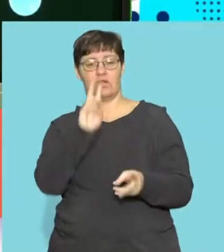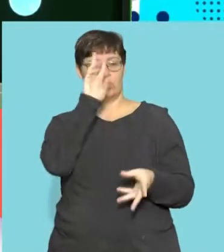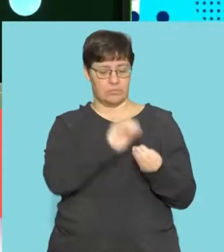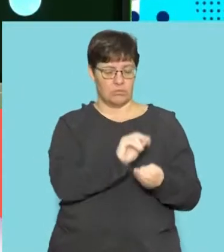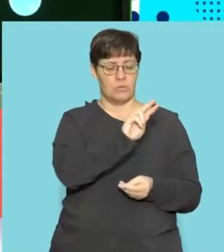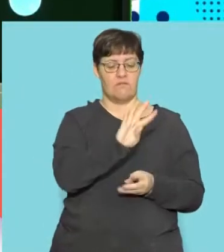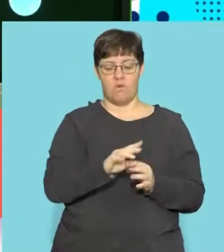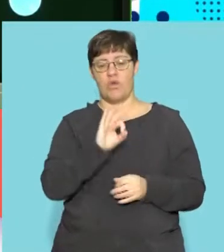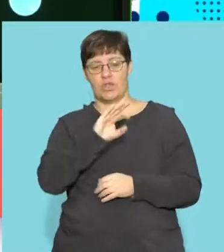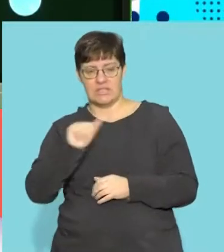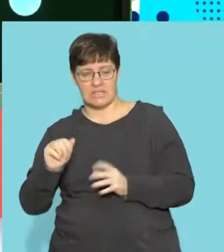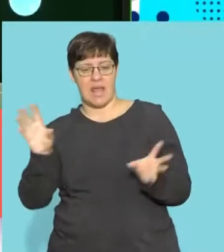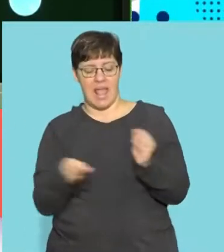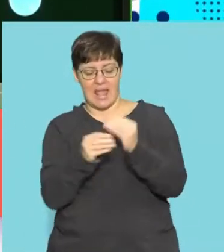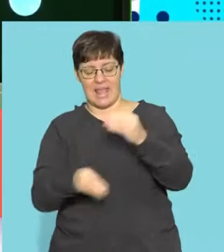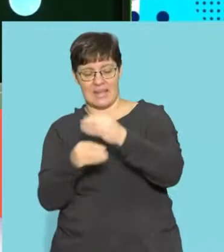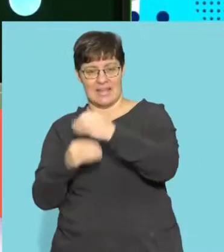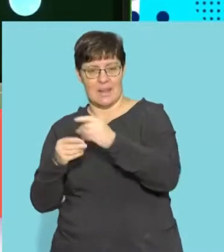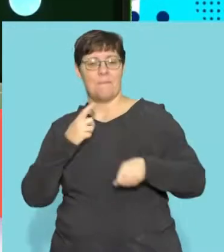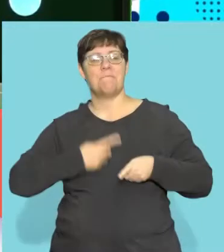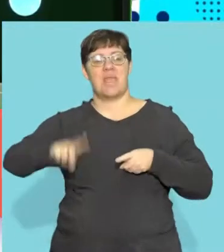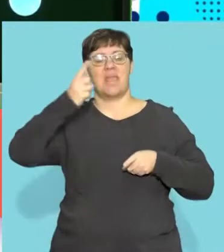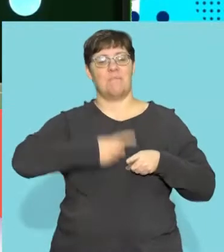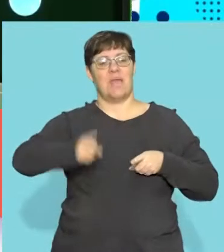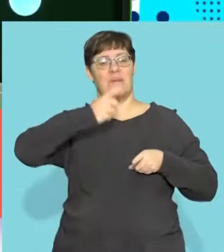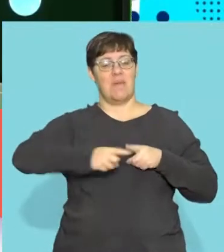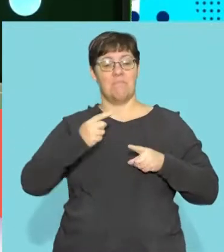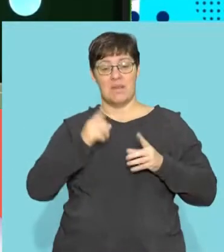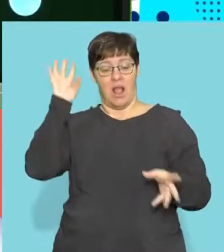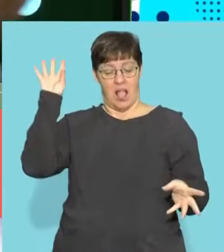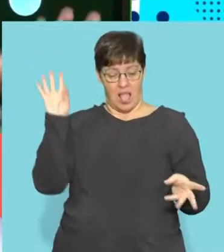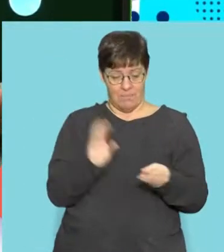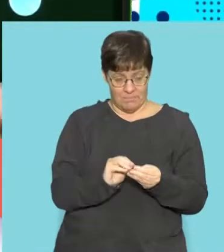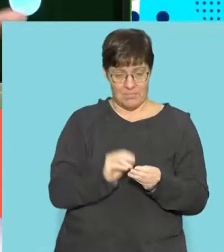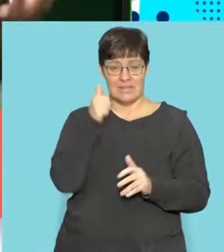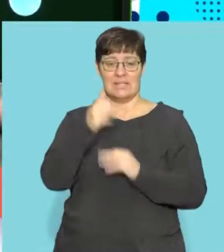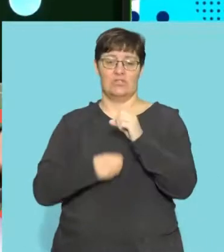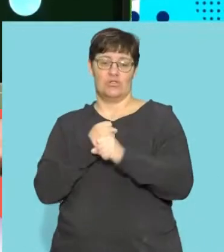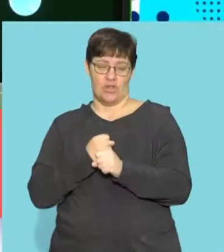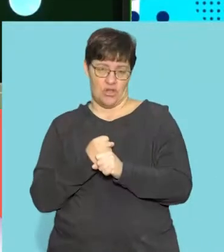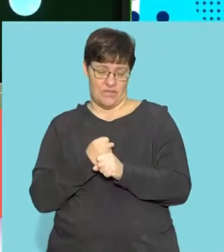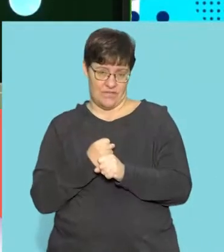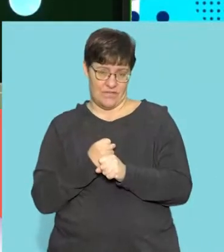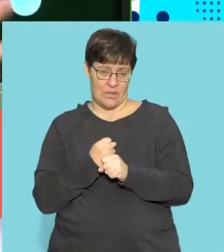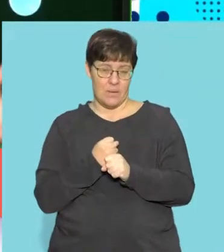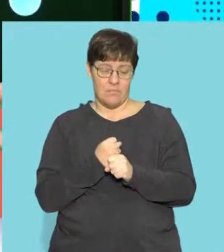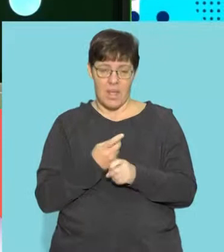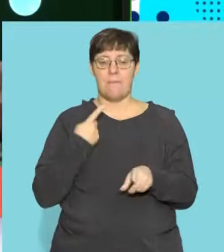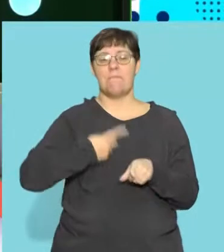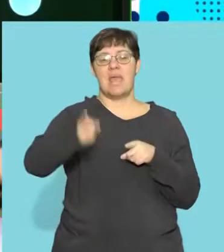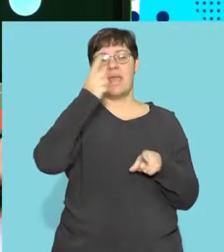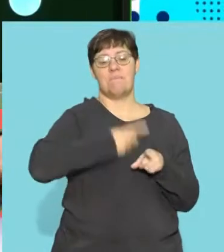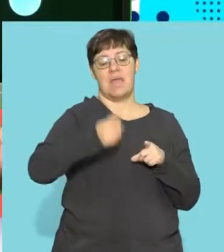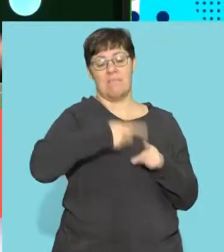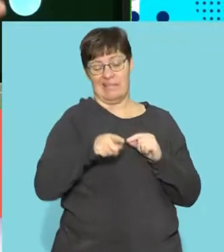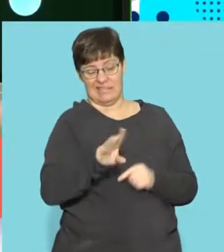36, like that, until I get to the 6 years that I will be contributing for that investment that